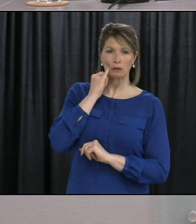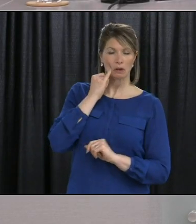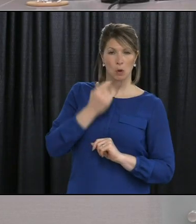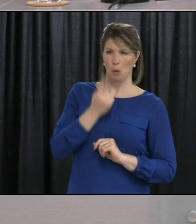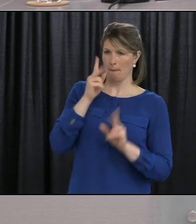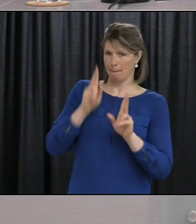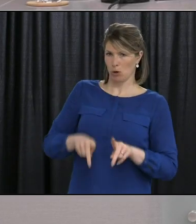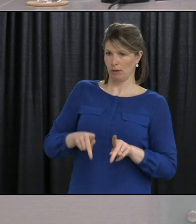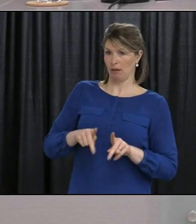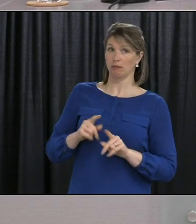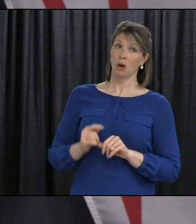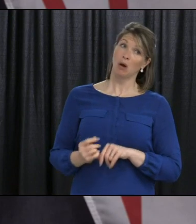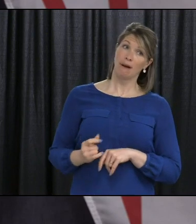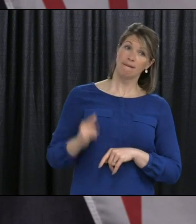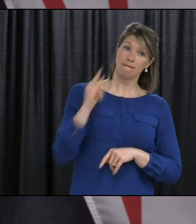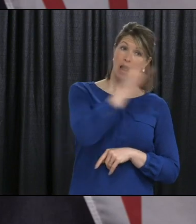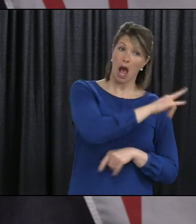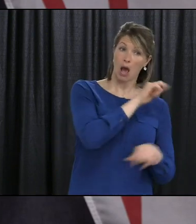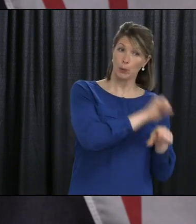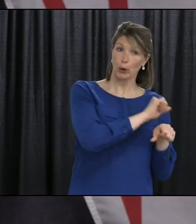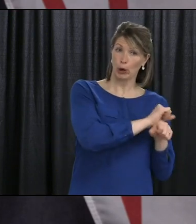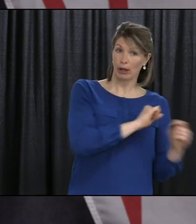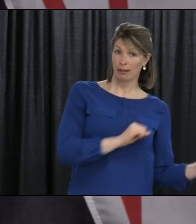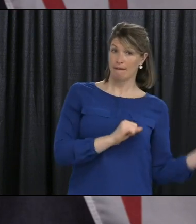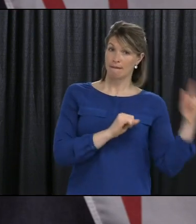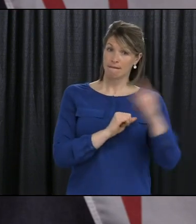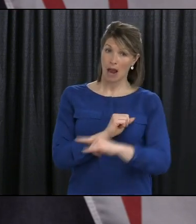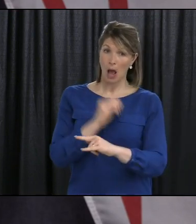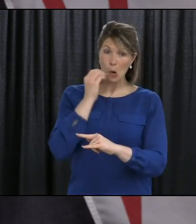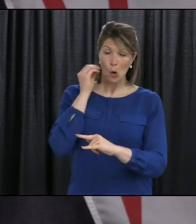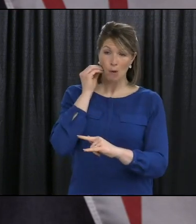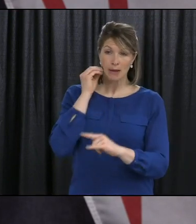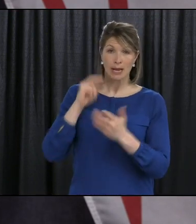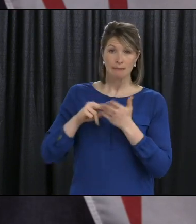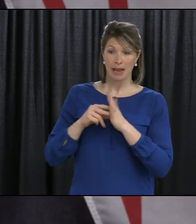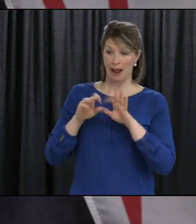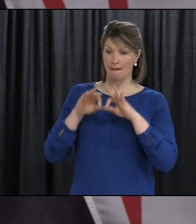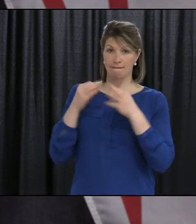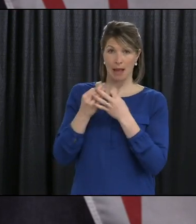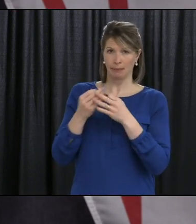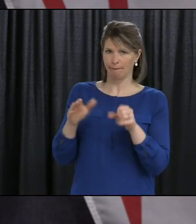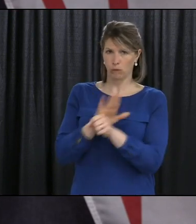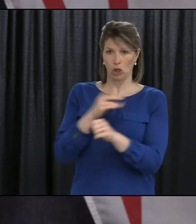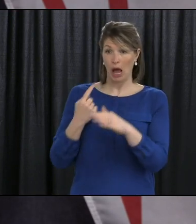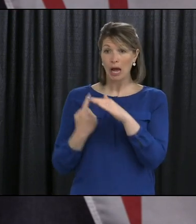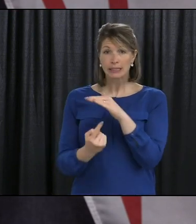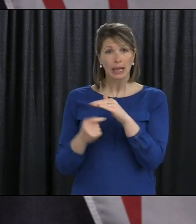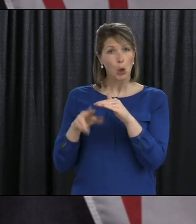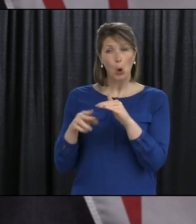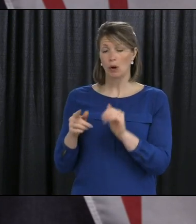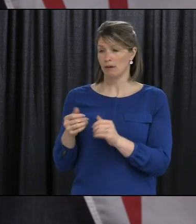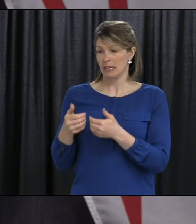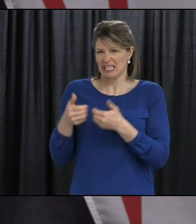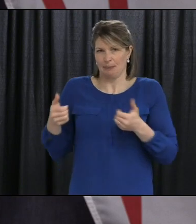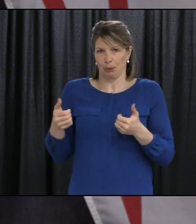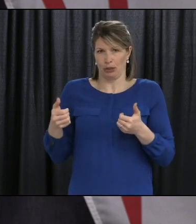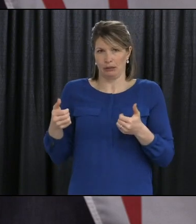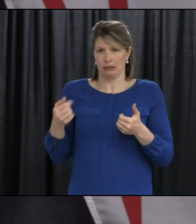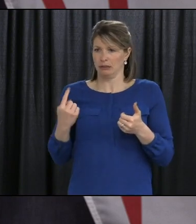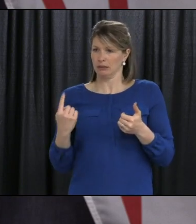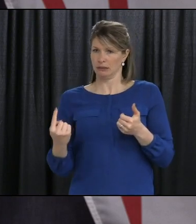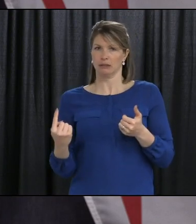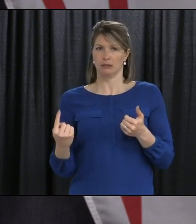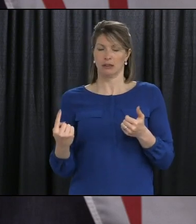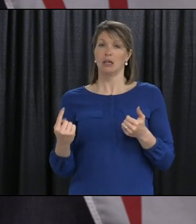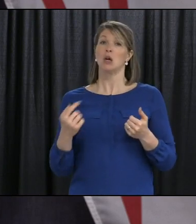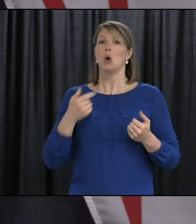to isolate as well? Is exactly. that the question? So what we are asking those family members to do is to actually monitor